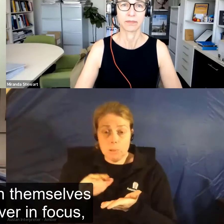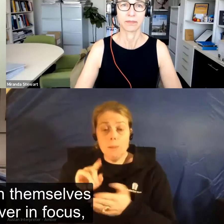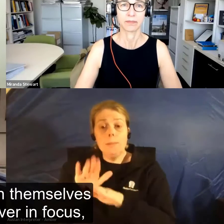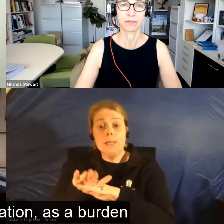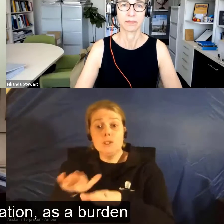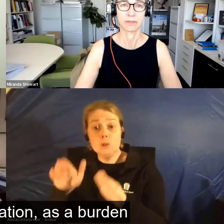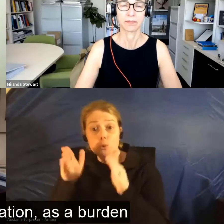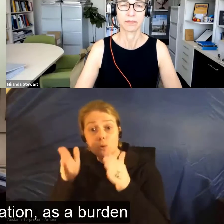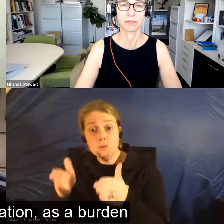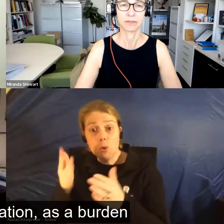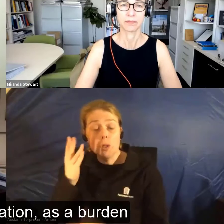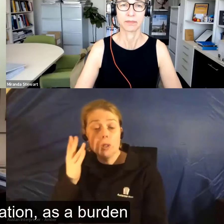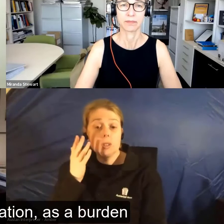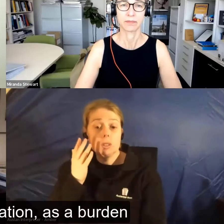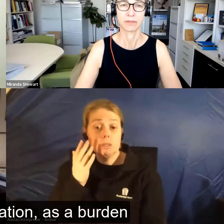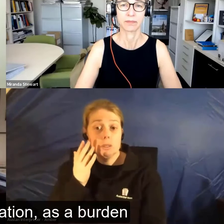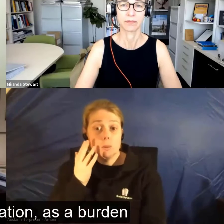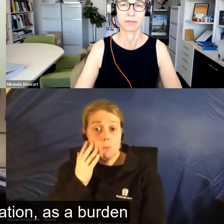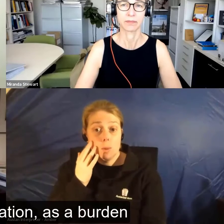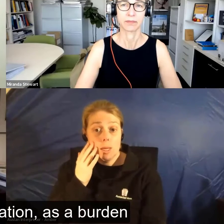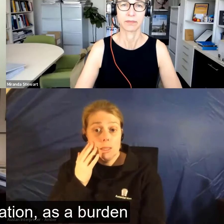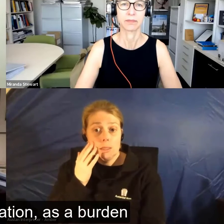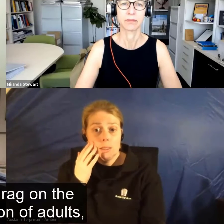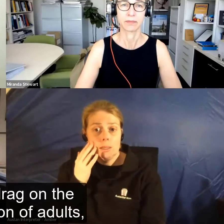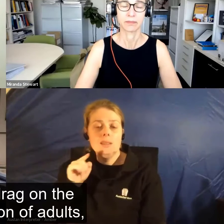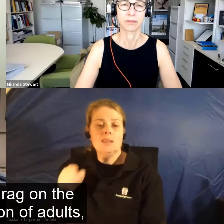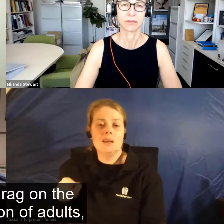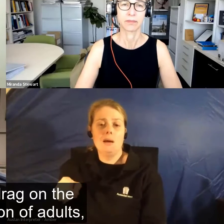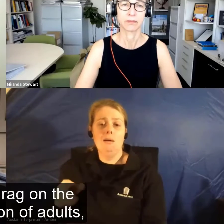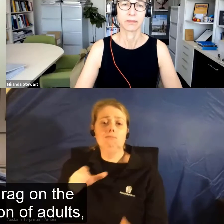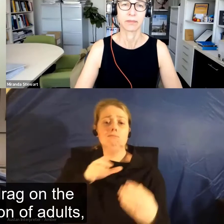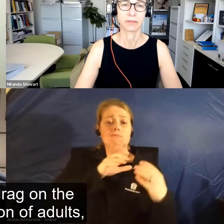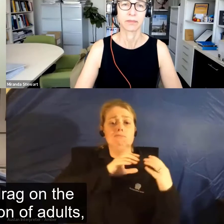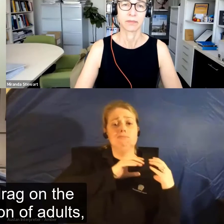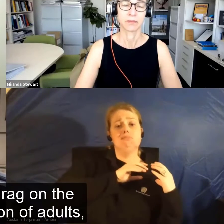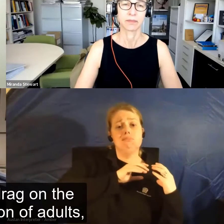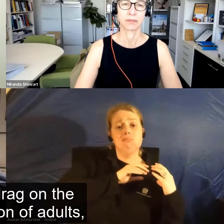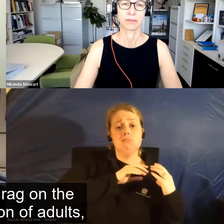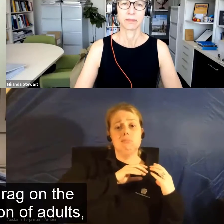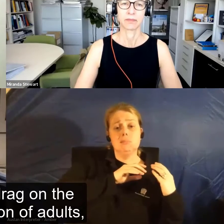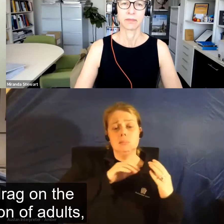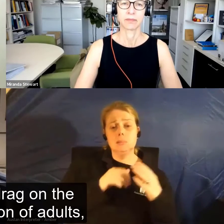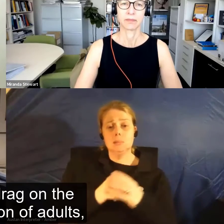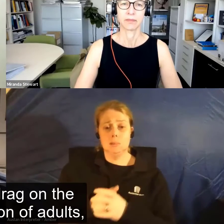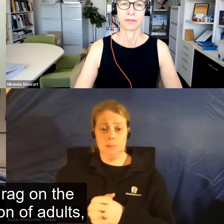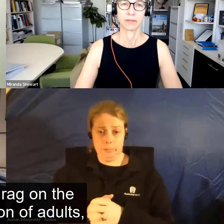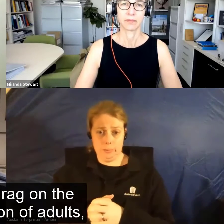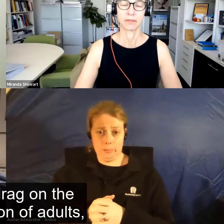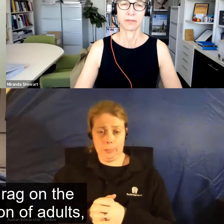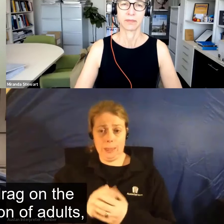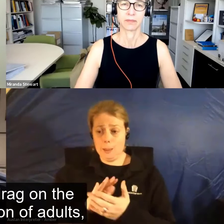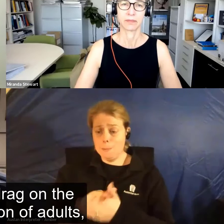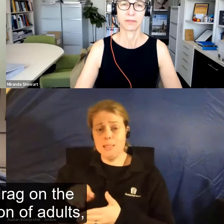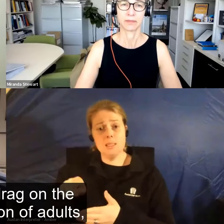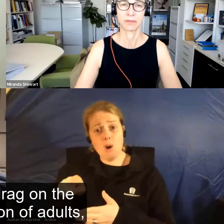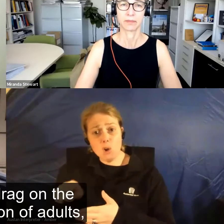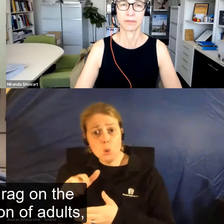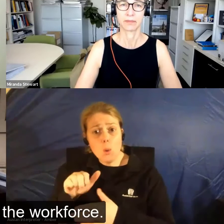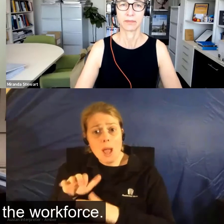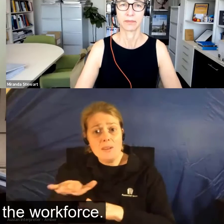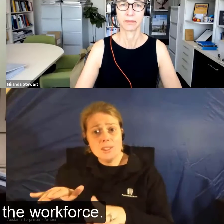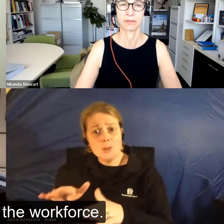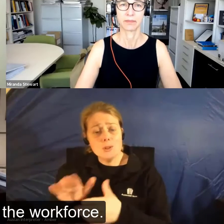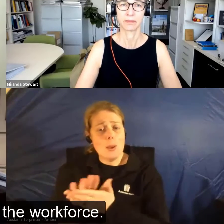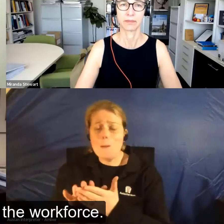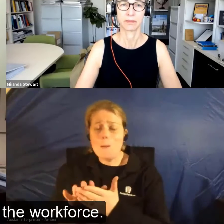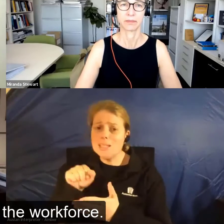focus, as to my observation, as a burden or as a drag on the participation of adults,